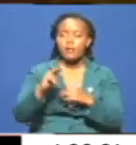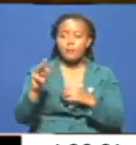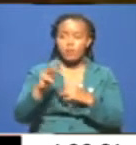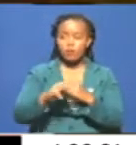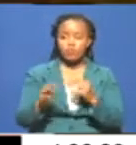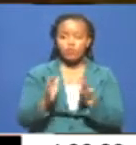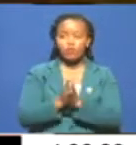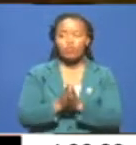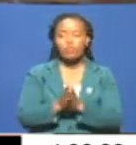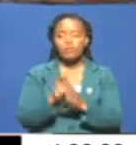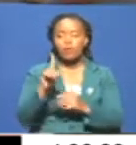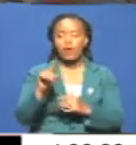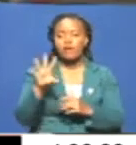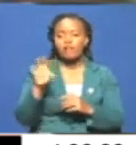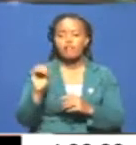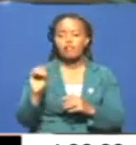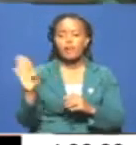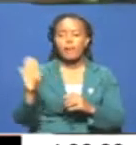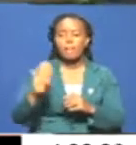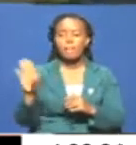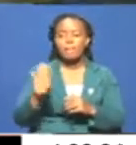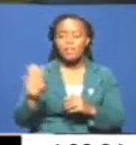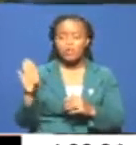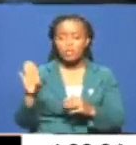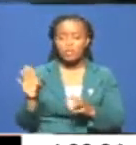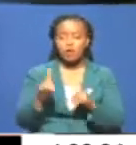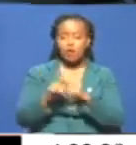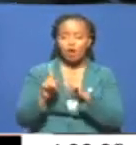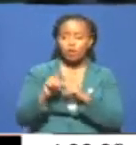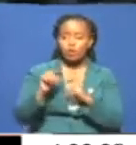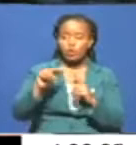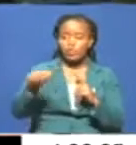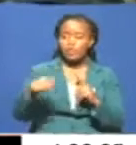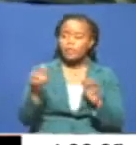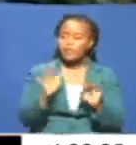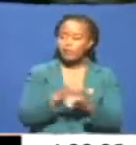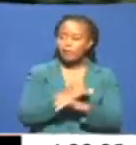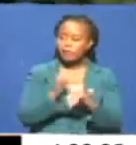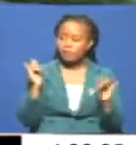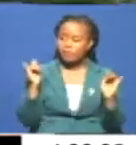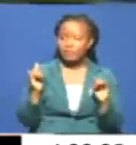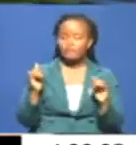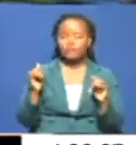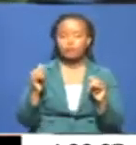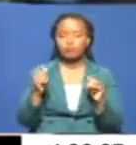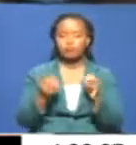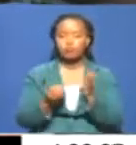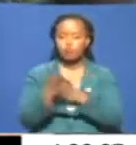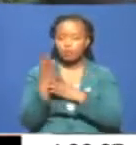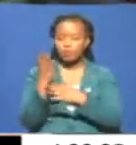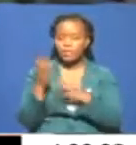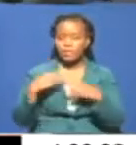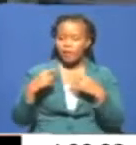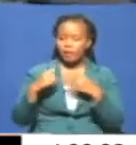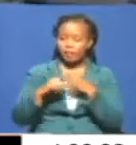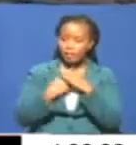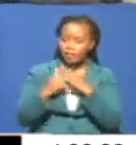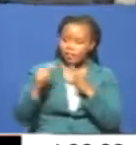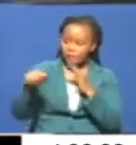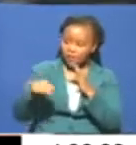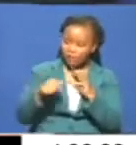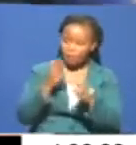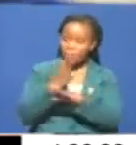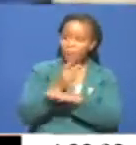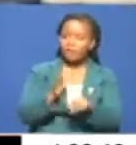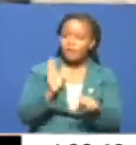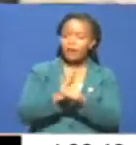billion shillings. He says the demand for the fresh produce has started picking up after most of the export